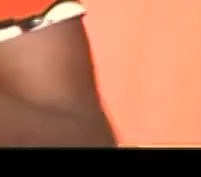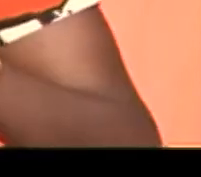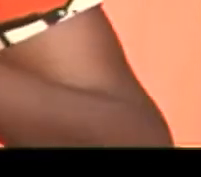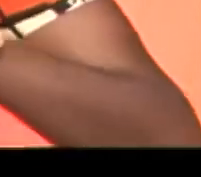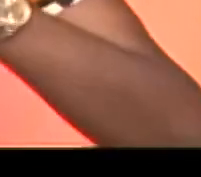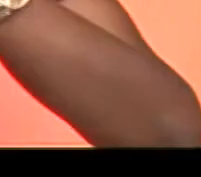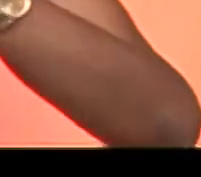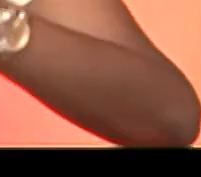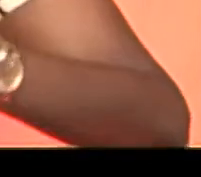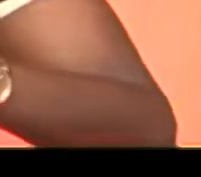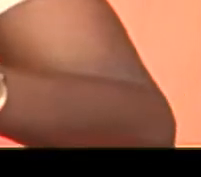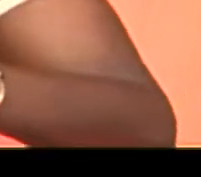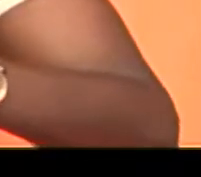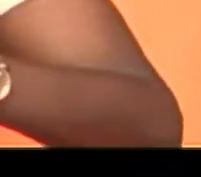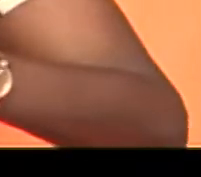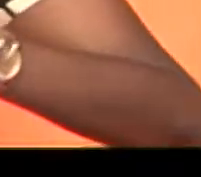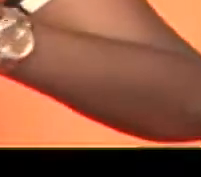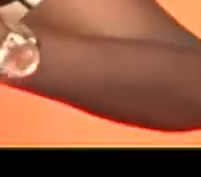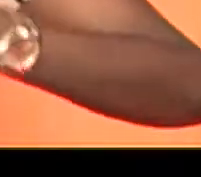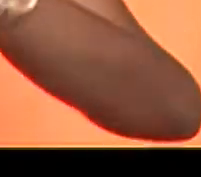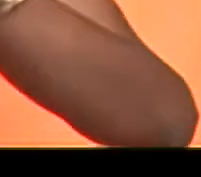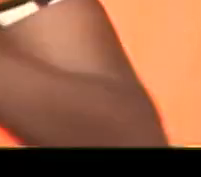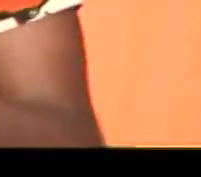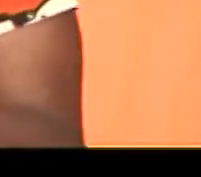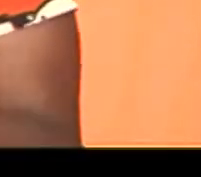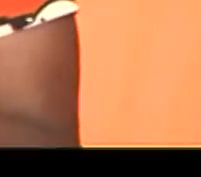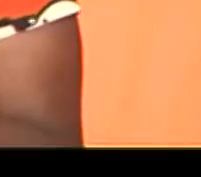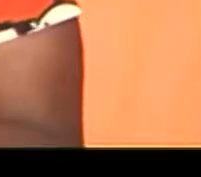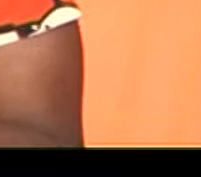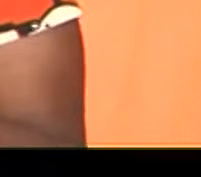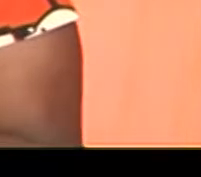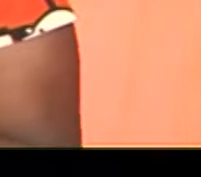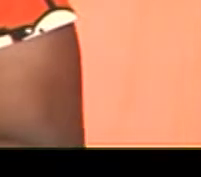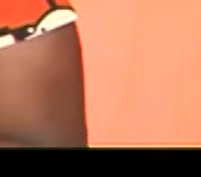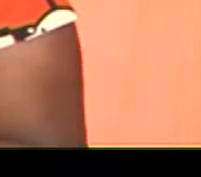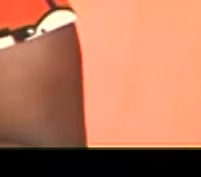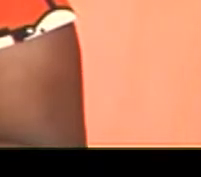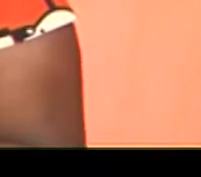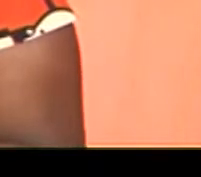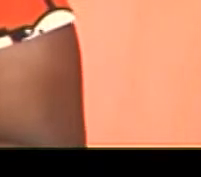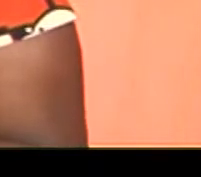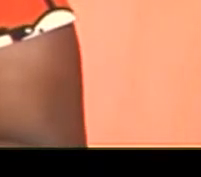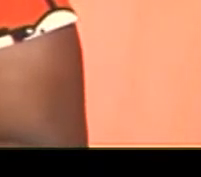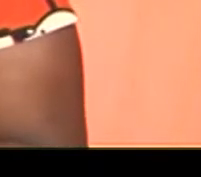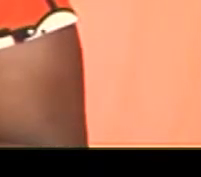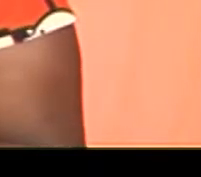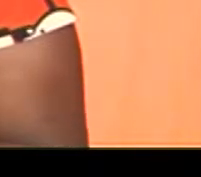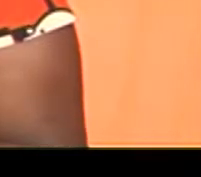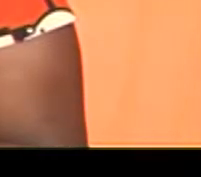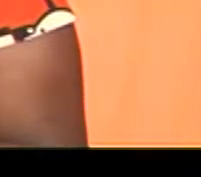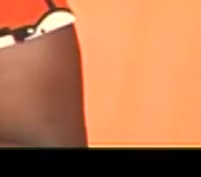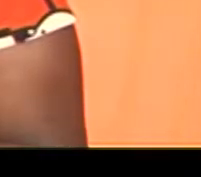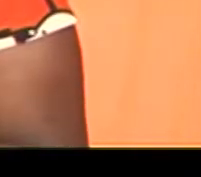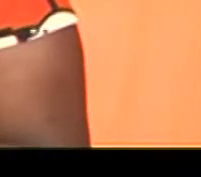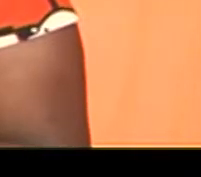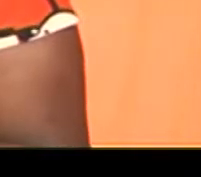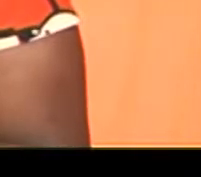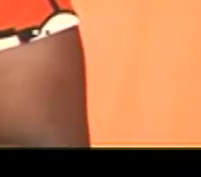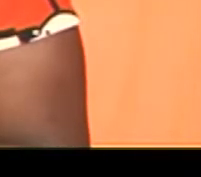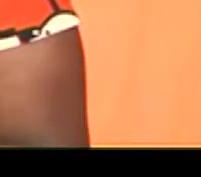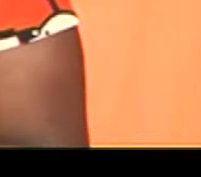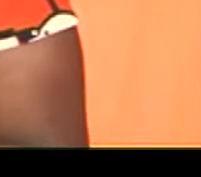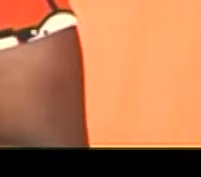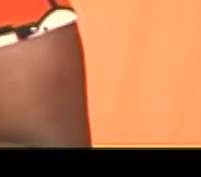you from outside of you and also within you. Amen. God loves you, and God is going to be your shepherd.